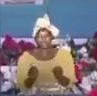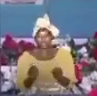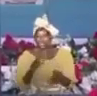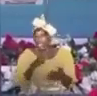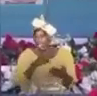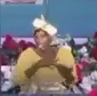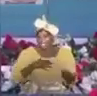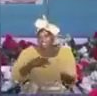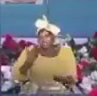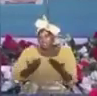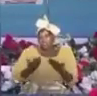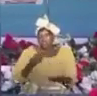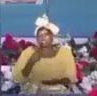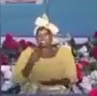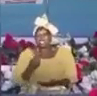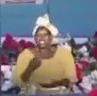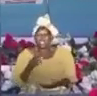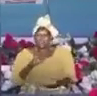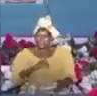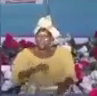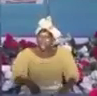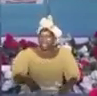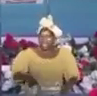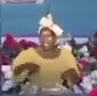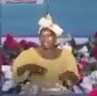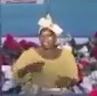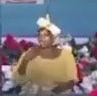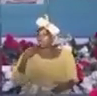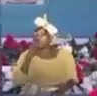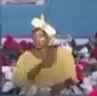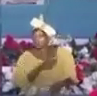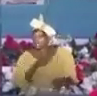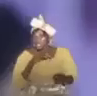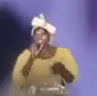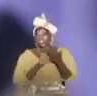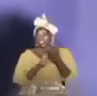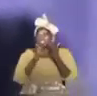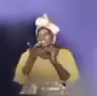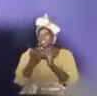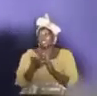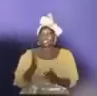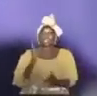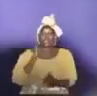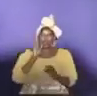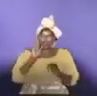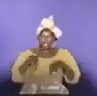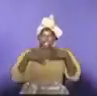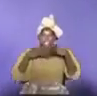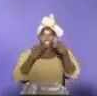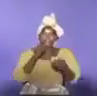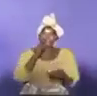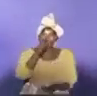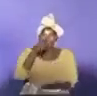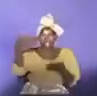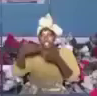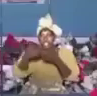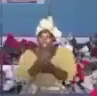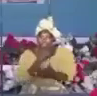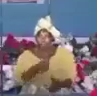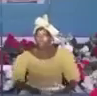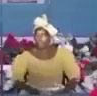don't know how things are in my life today. Listen to me. Jesus is able to give you a new beginning right where you